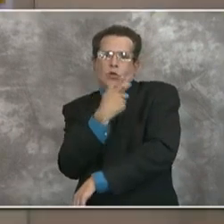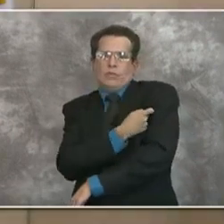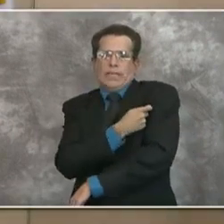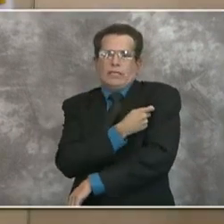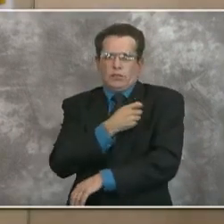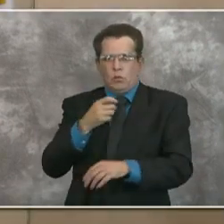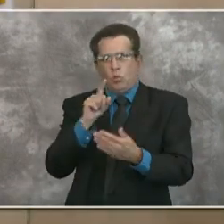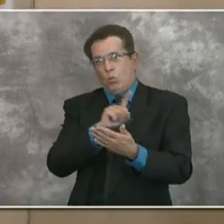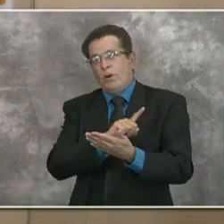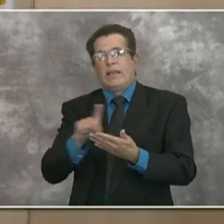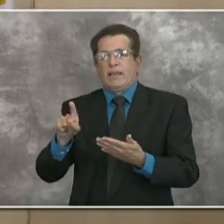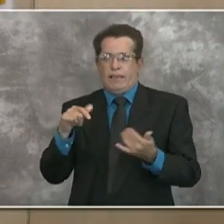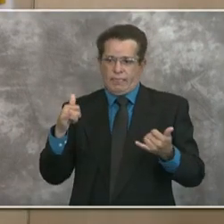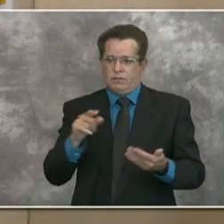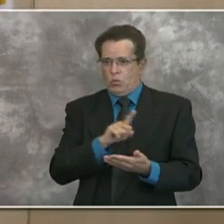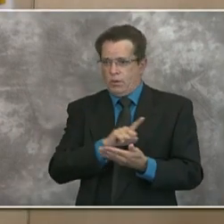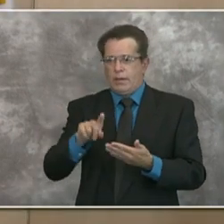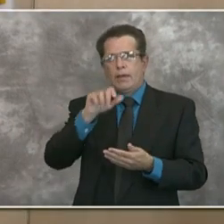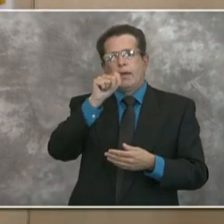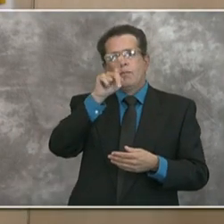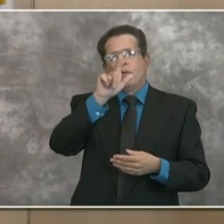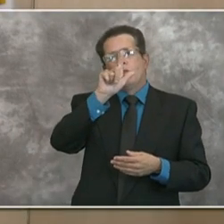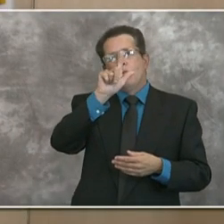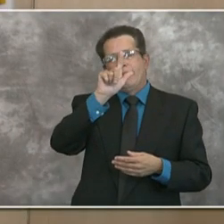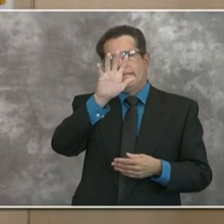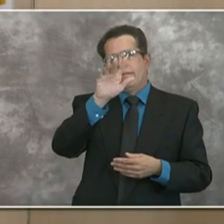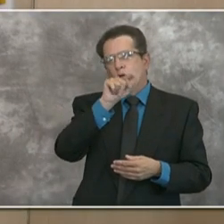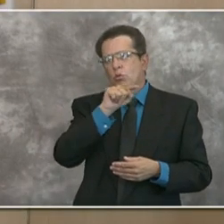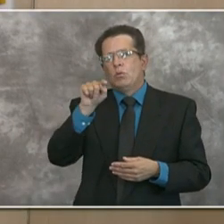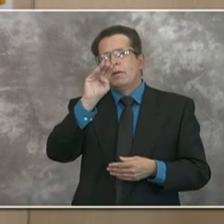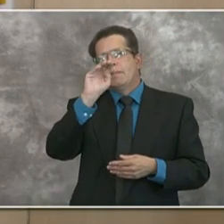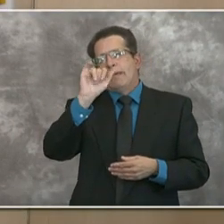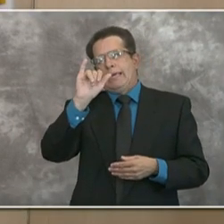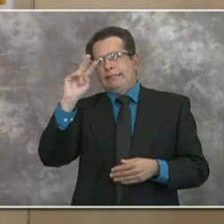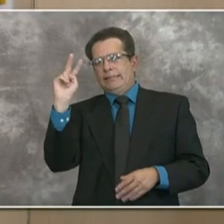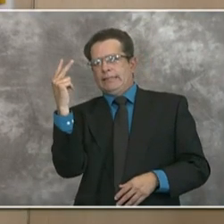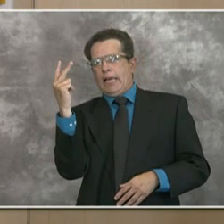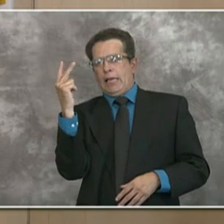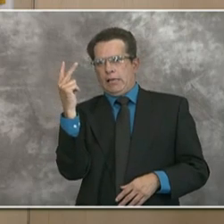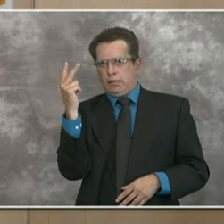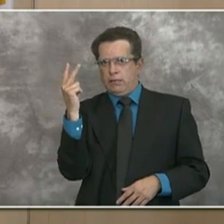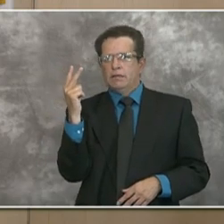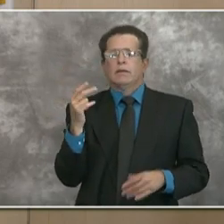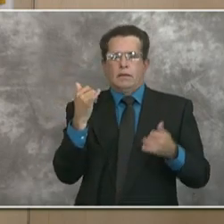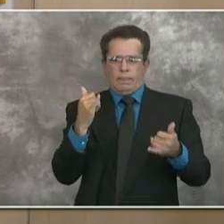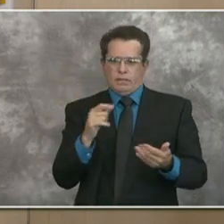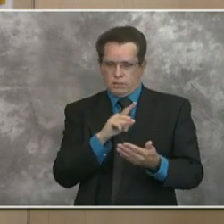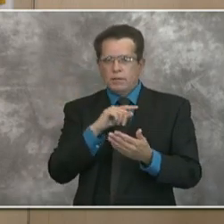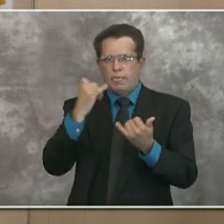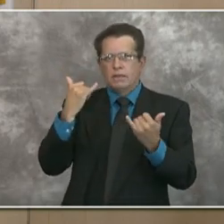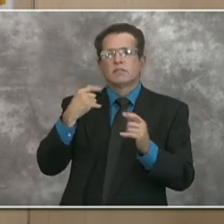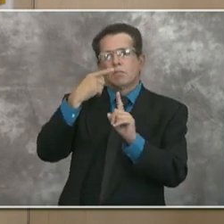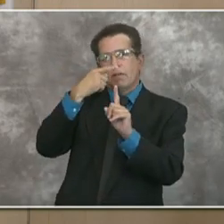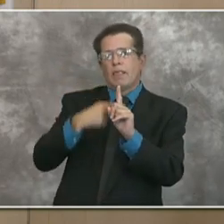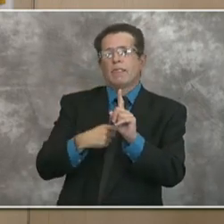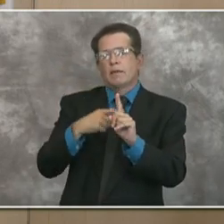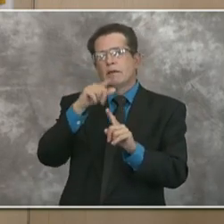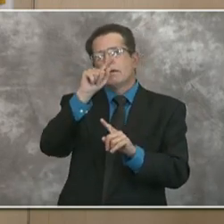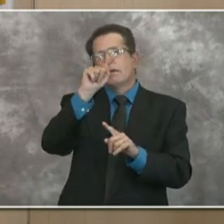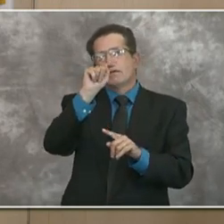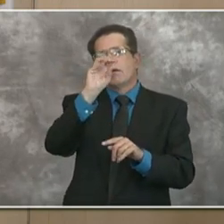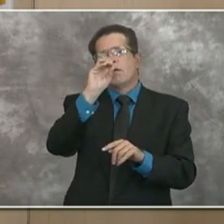Week from April 25th to May 2nd, and this month is